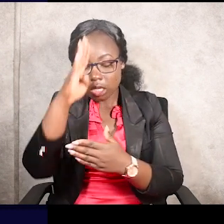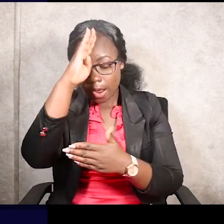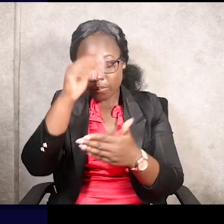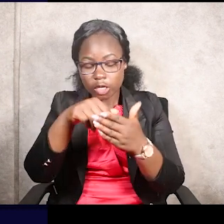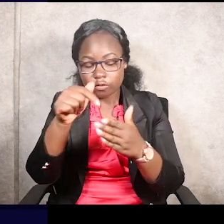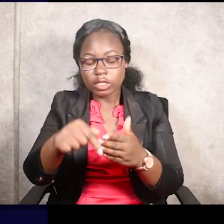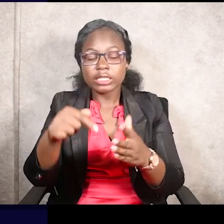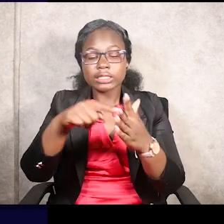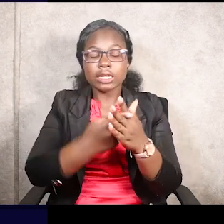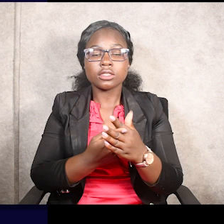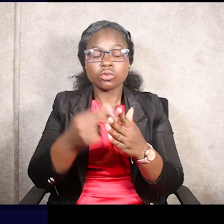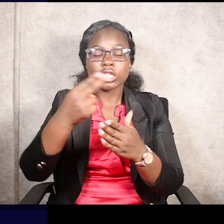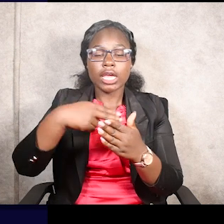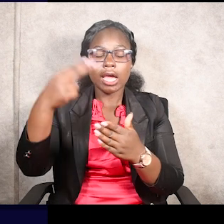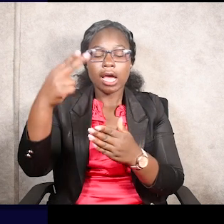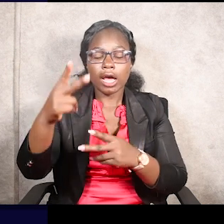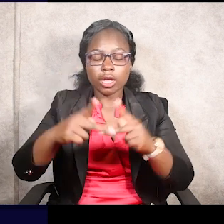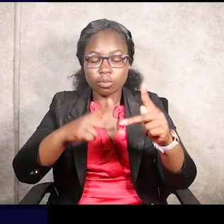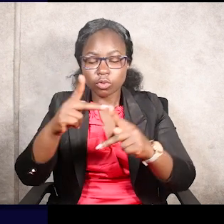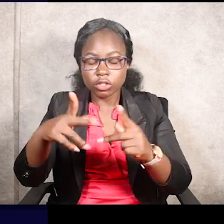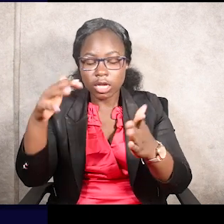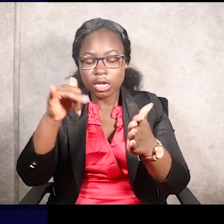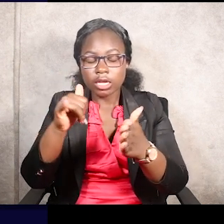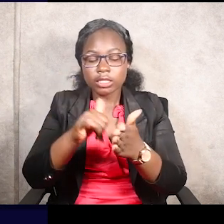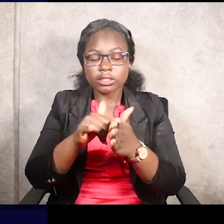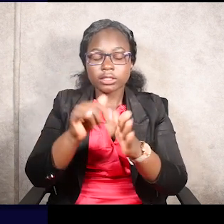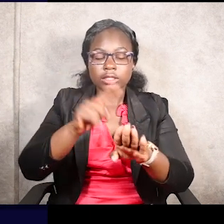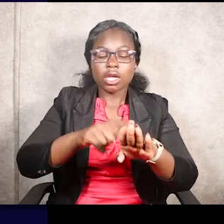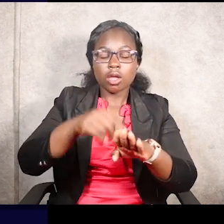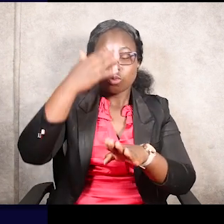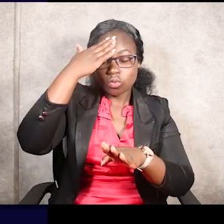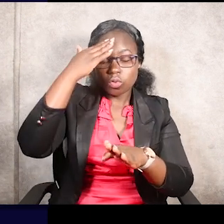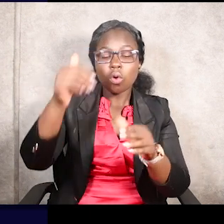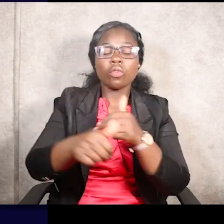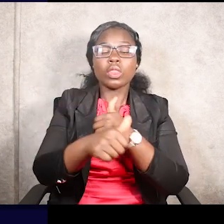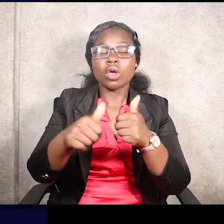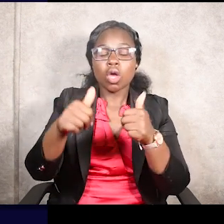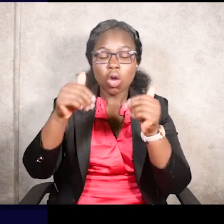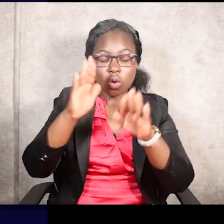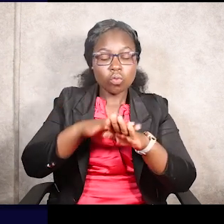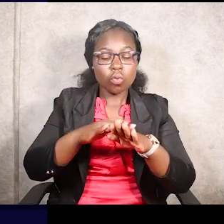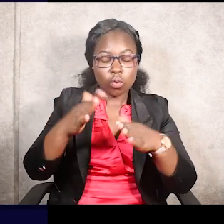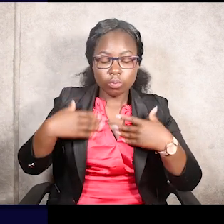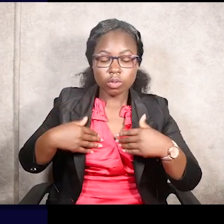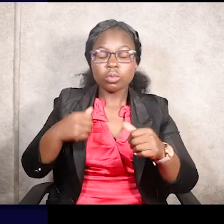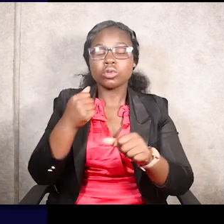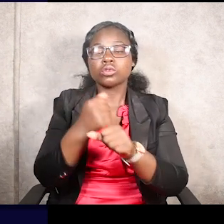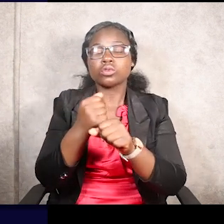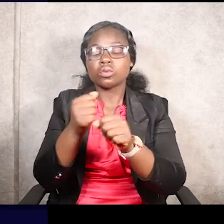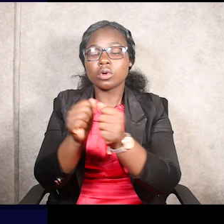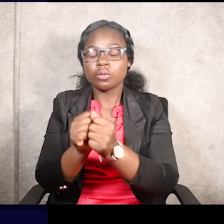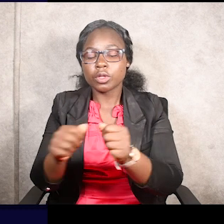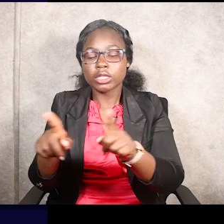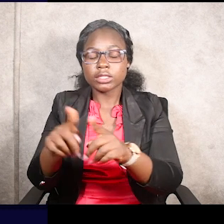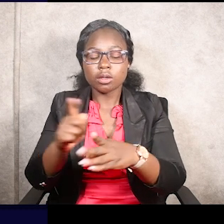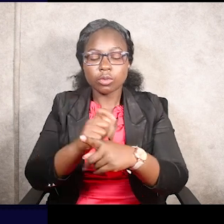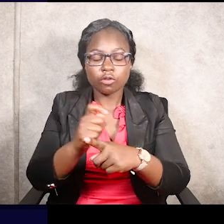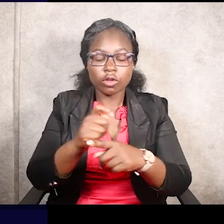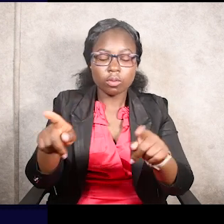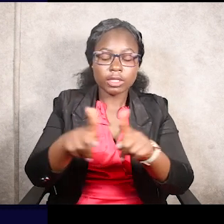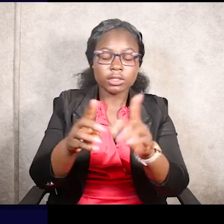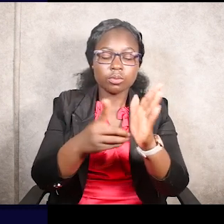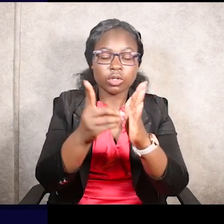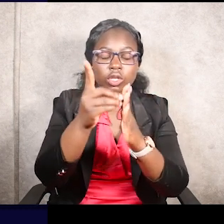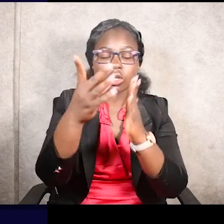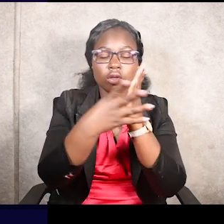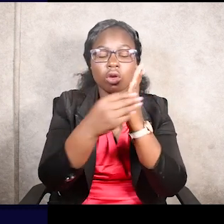the hiring process, where you identify the right people to work with them, or with you rather, and then train and develop their skills